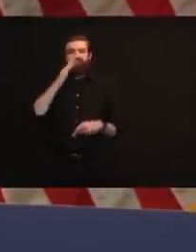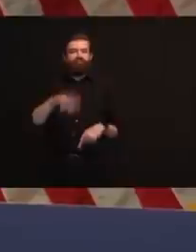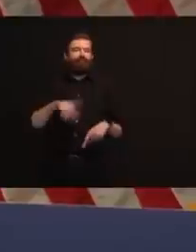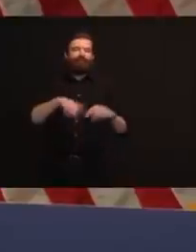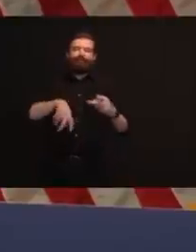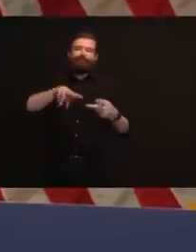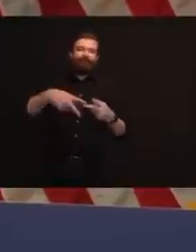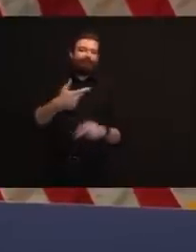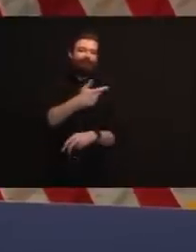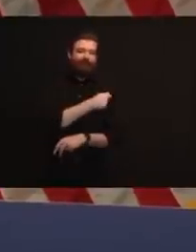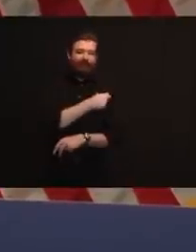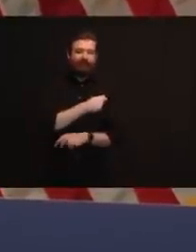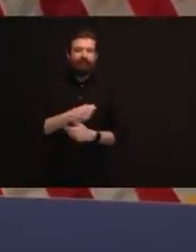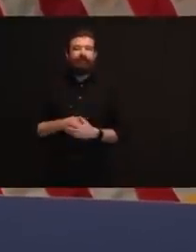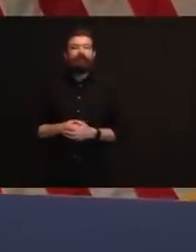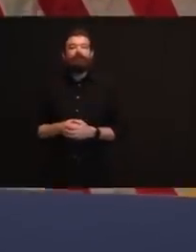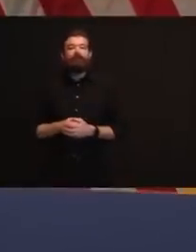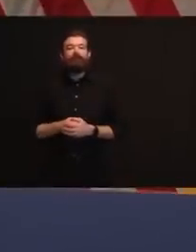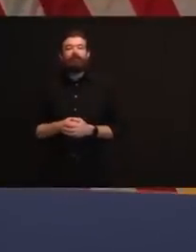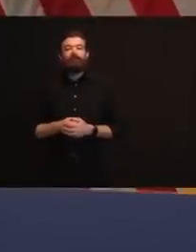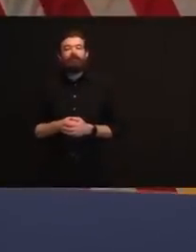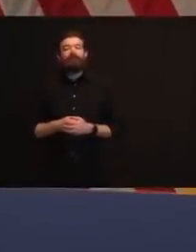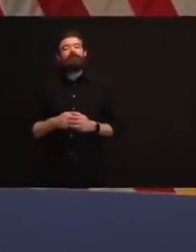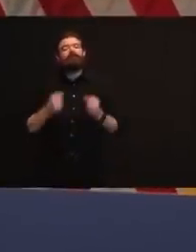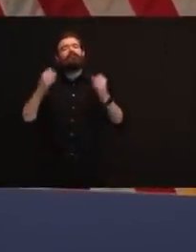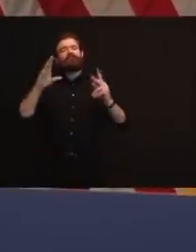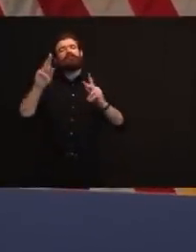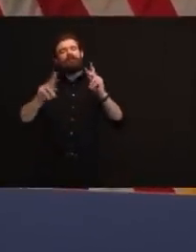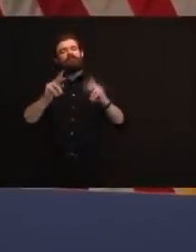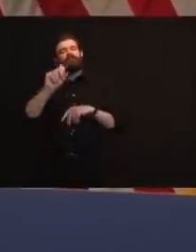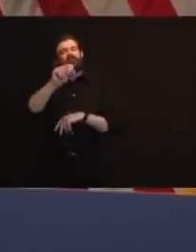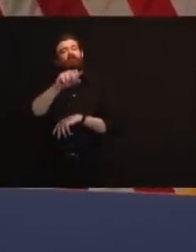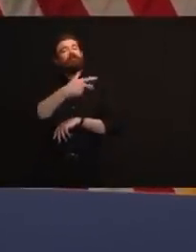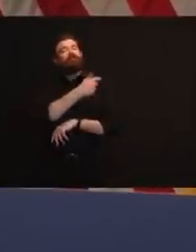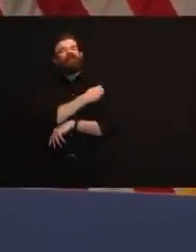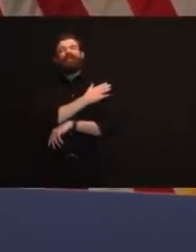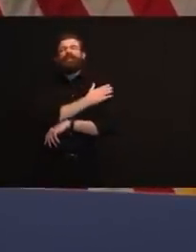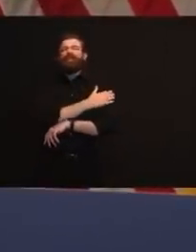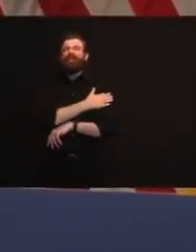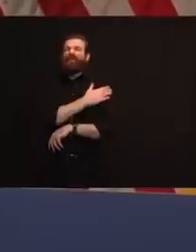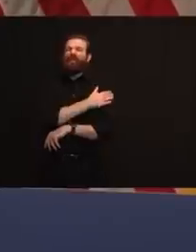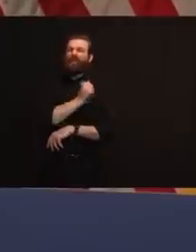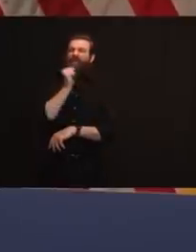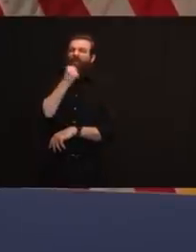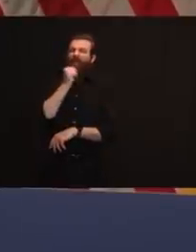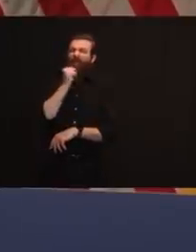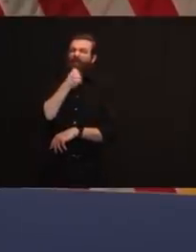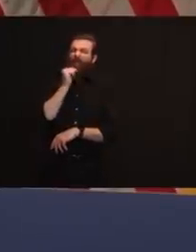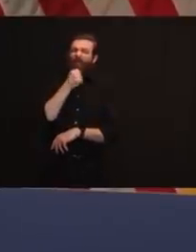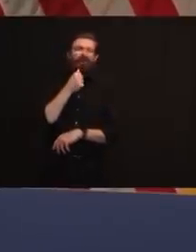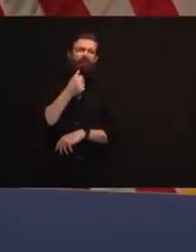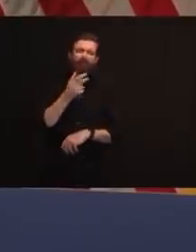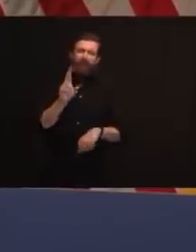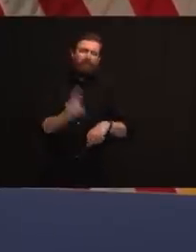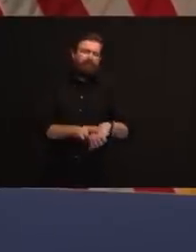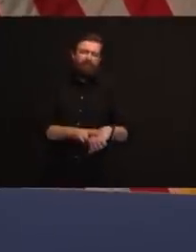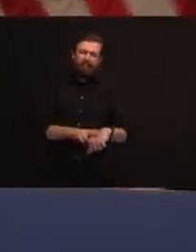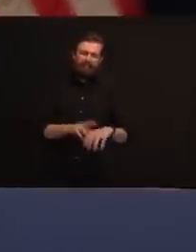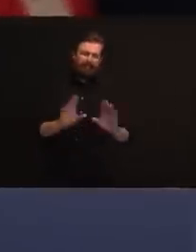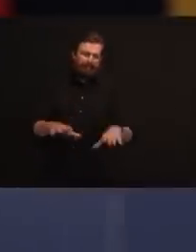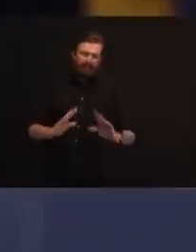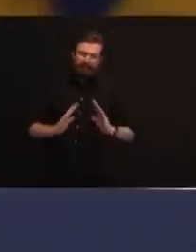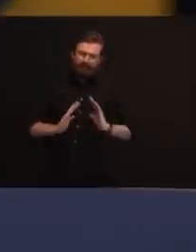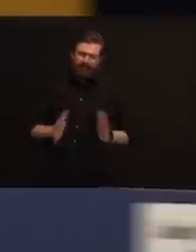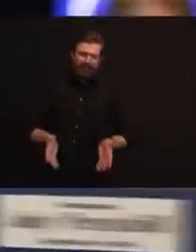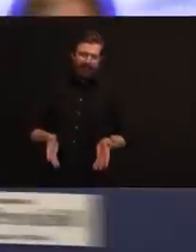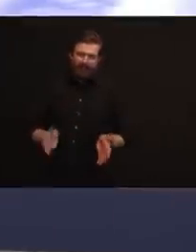reaction like chills or muscle aches. You got to come back for that second dose. Yep. So that's a similar, your point on that stuff, that's